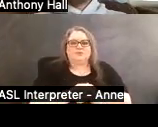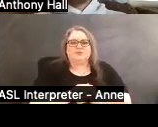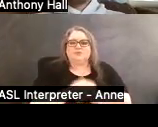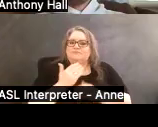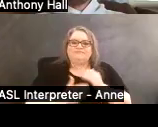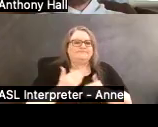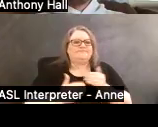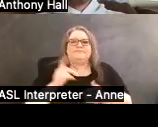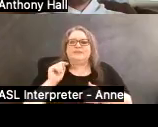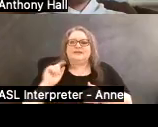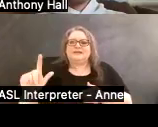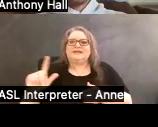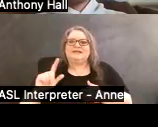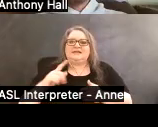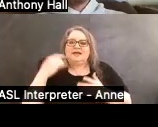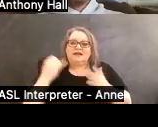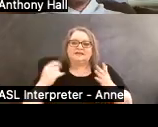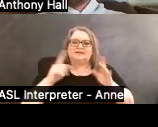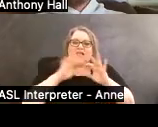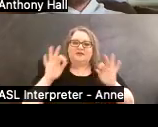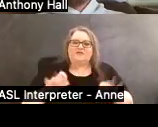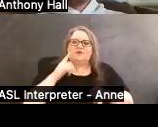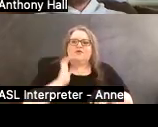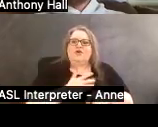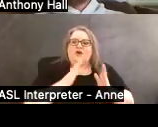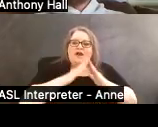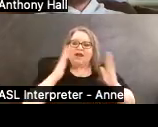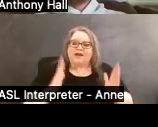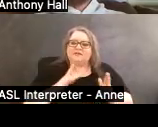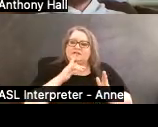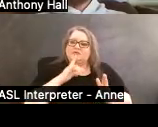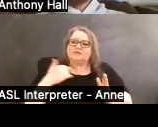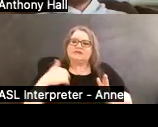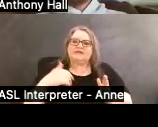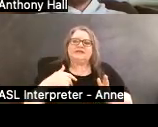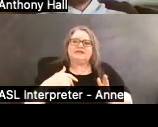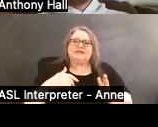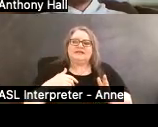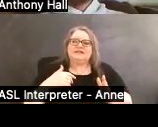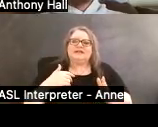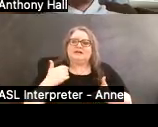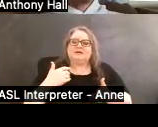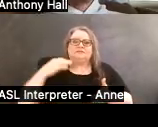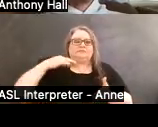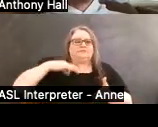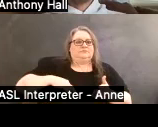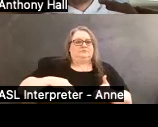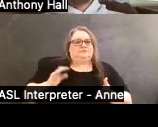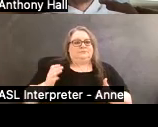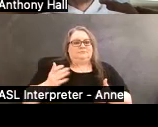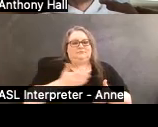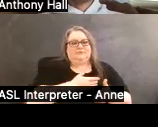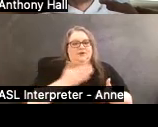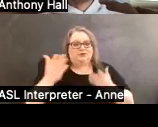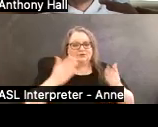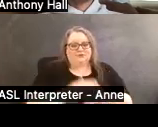TL designed a framework for our housing, and she really, really stepped up our game. And that became really, as